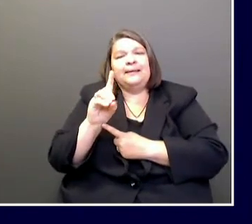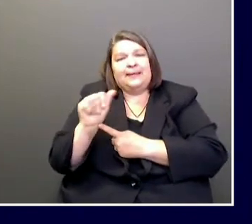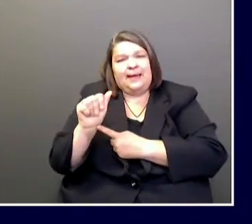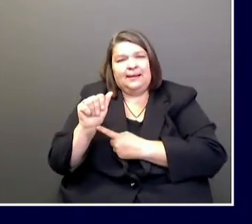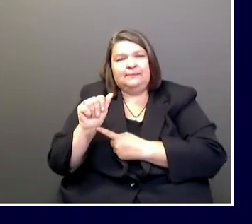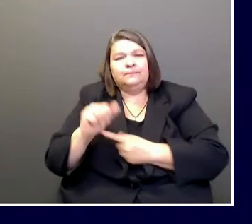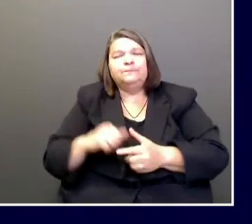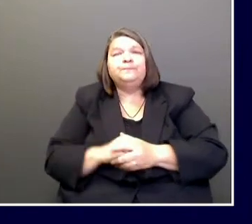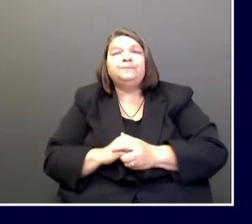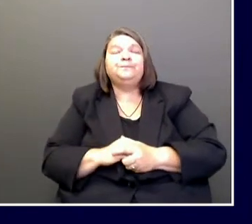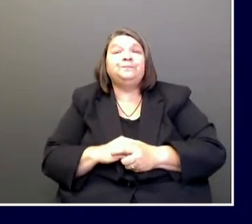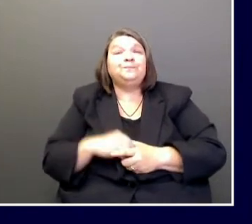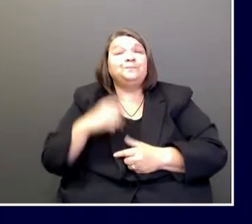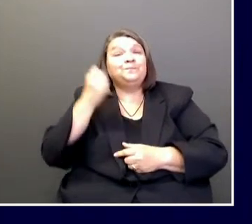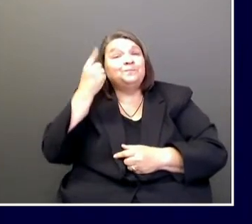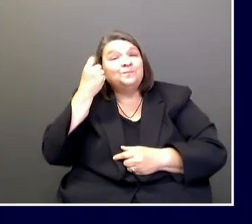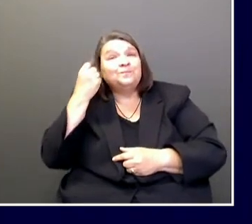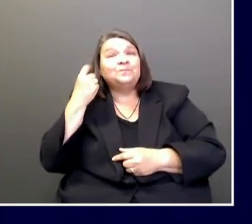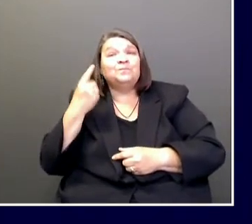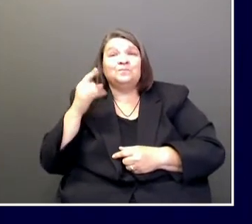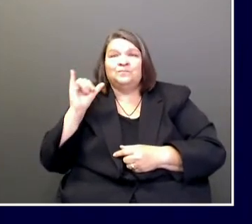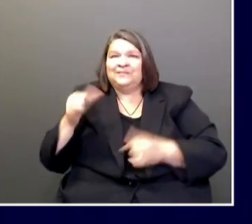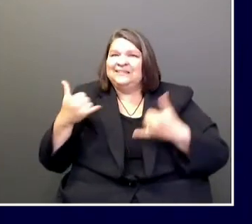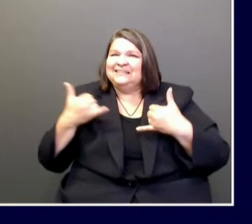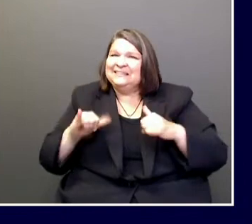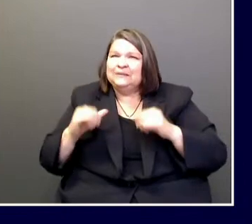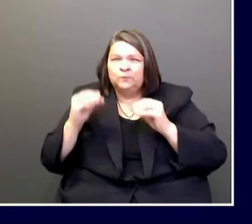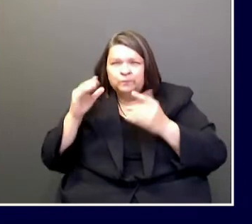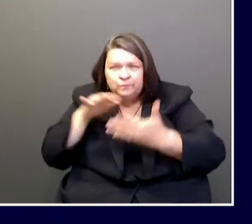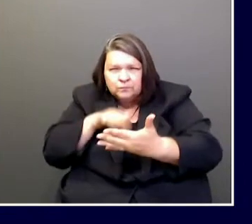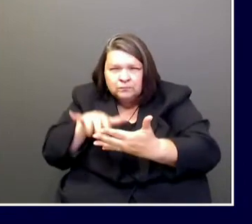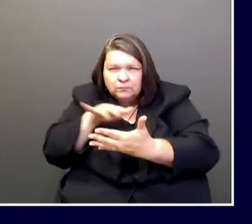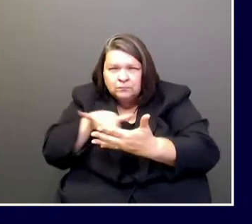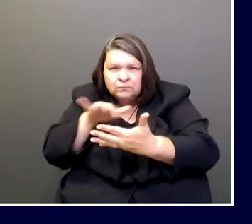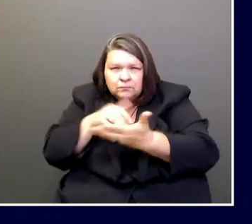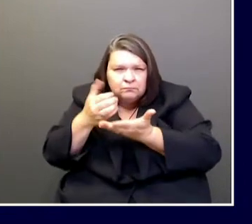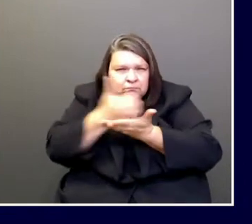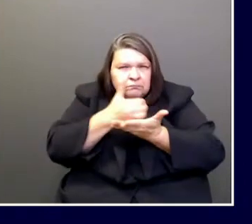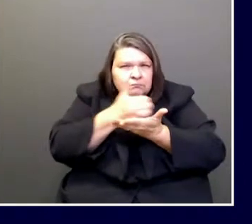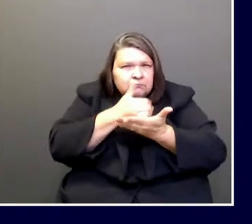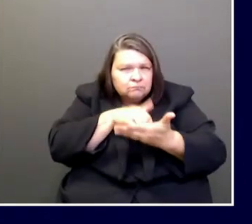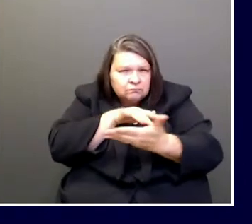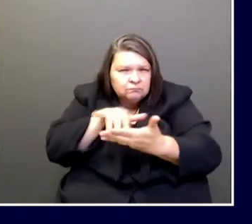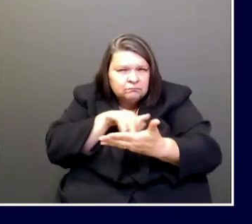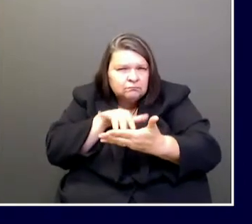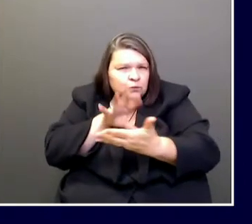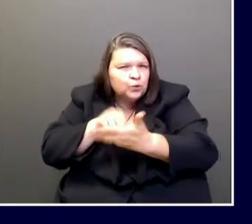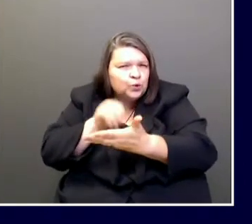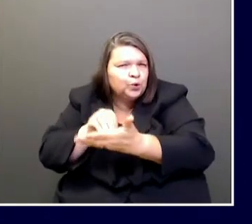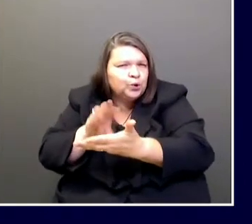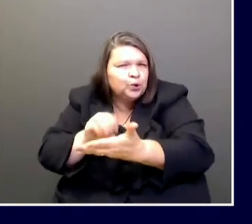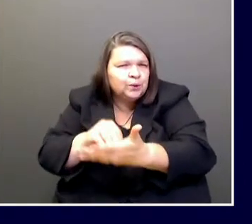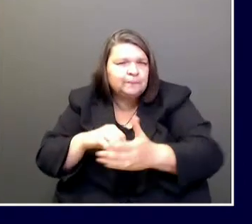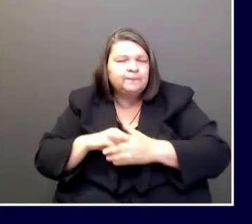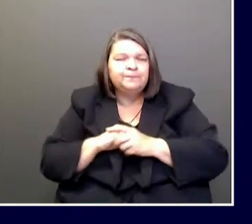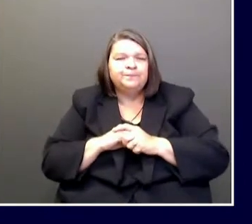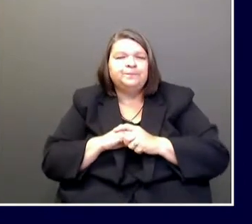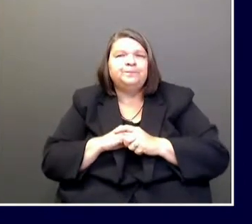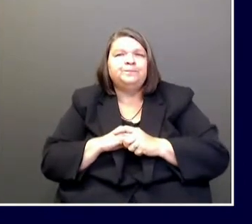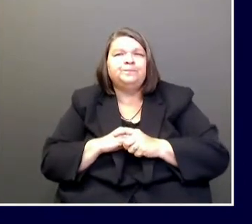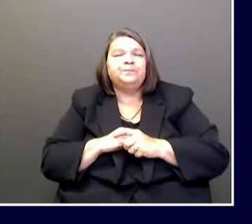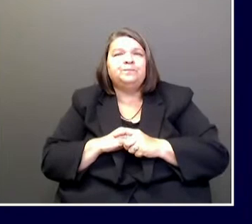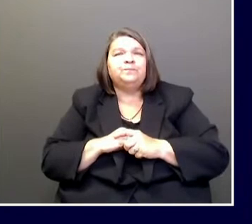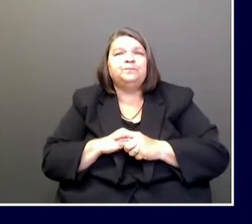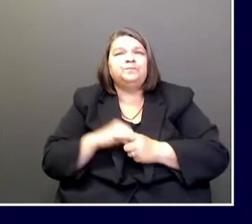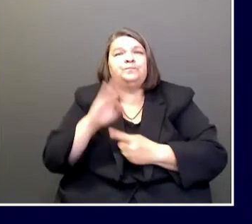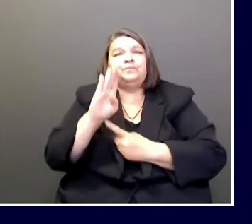that variant will be. Okay, thank you. Thanks, Amy. Let me go to Brian Sullivan next. Thank you, Dr.